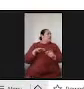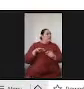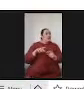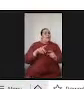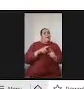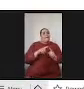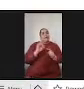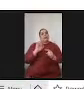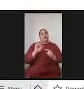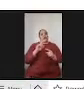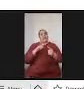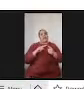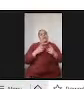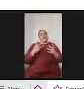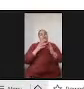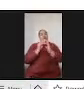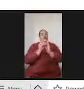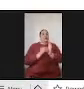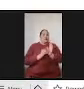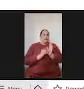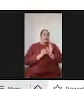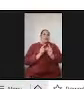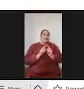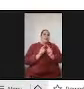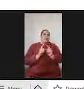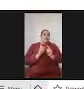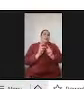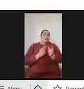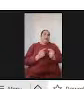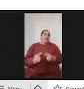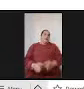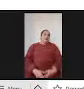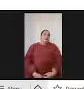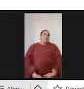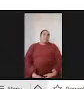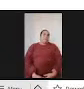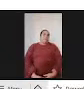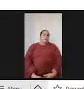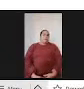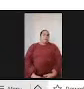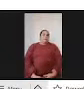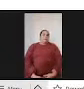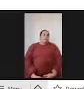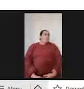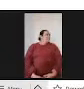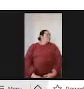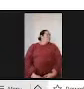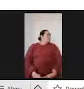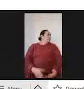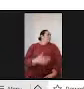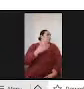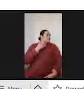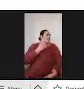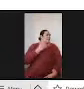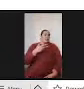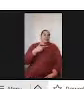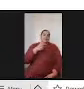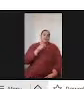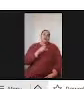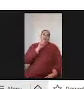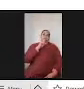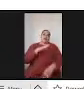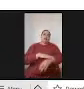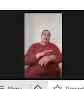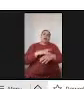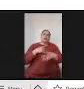for you to put it there? It's a quick one. It's interesting. Thank you, Madam Chair. At the time that we drew up the